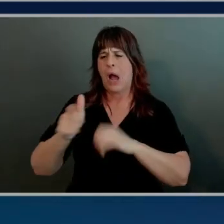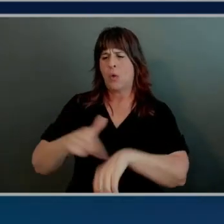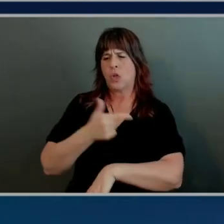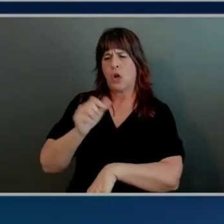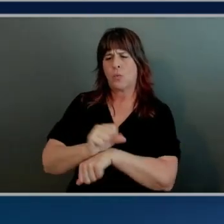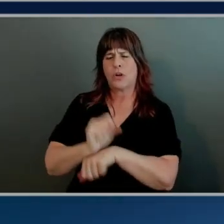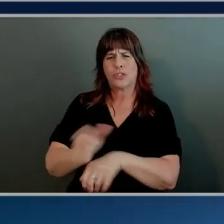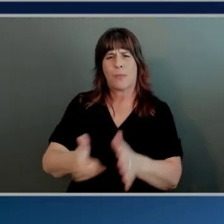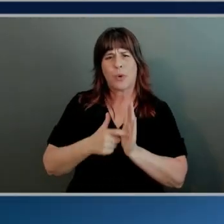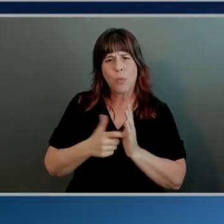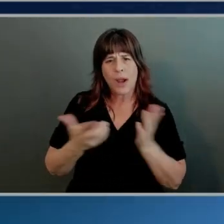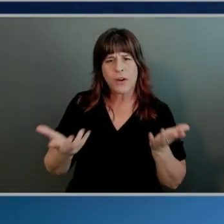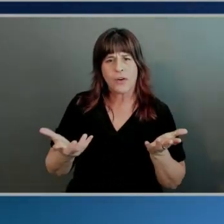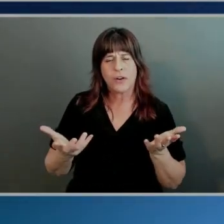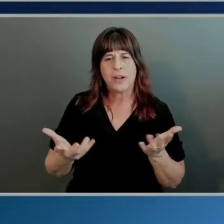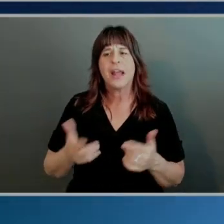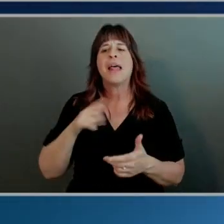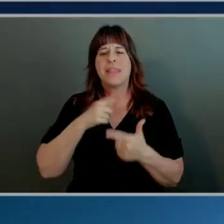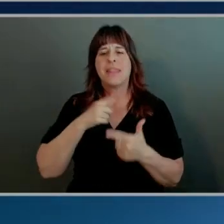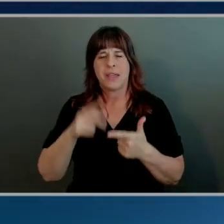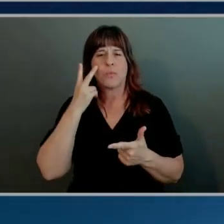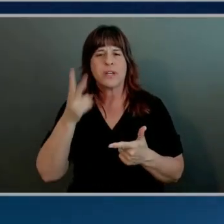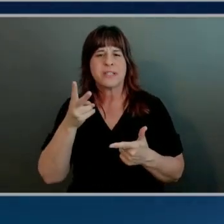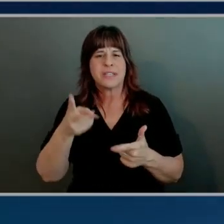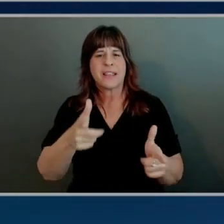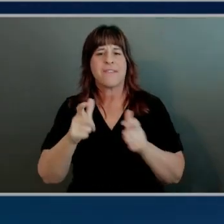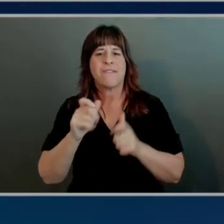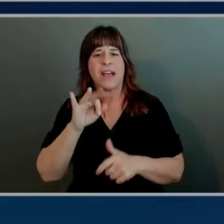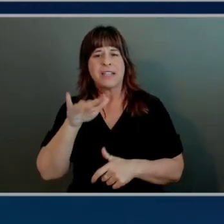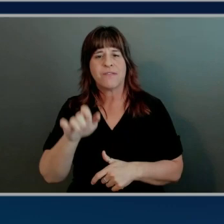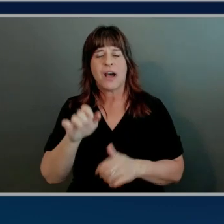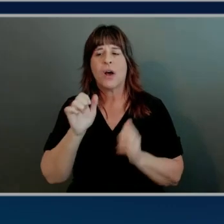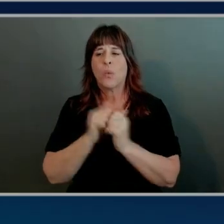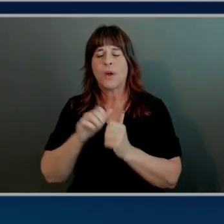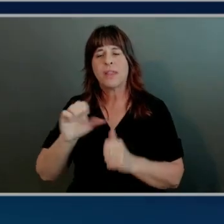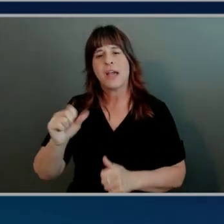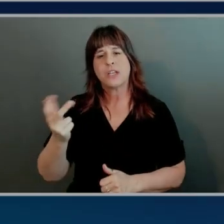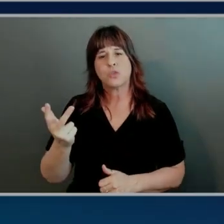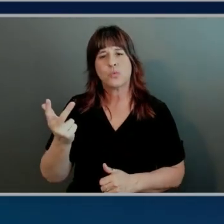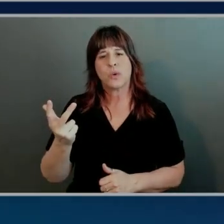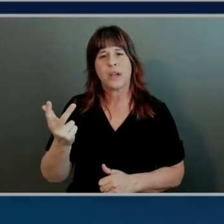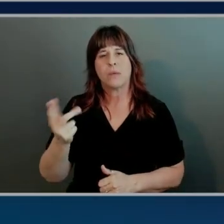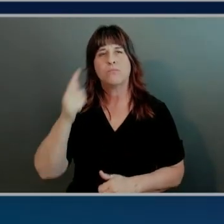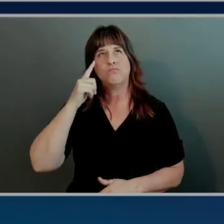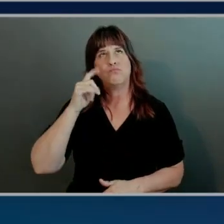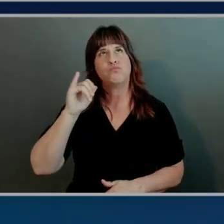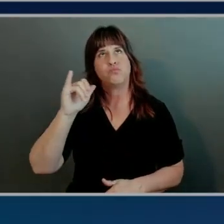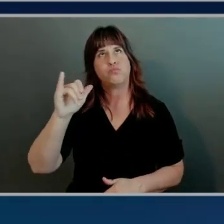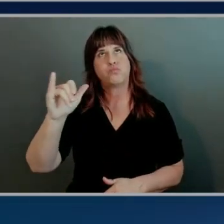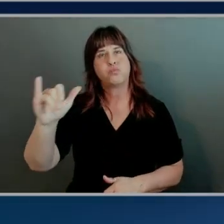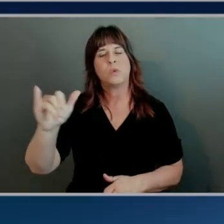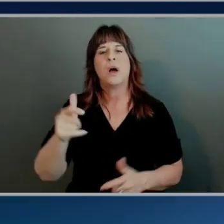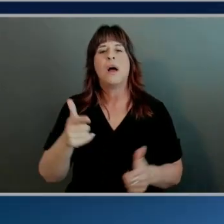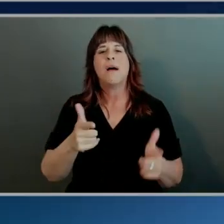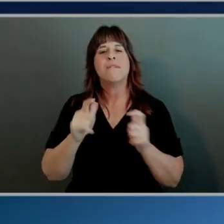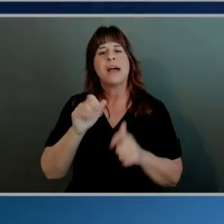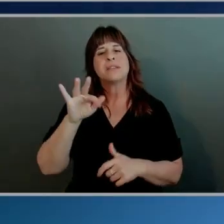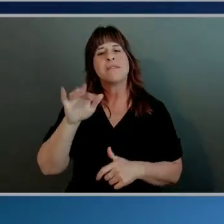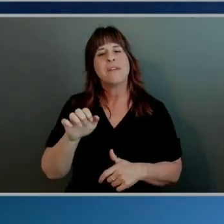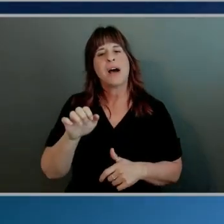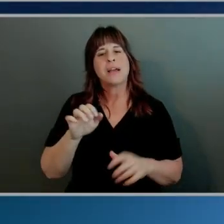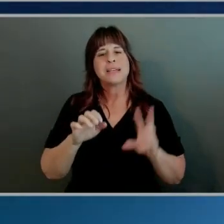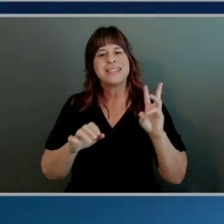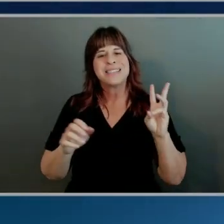take, right? And then we can see that fast file with S3 is taking a lot longer. So fast file mode is 6